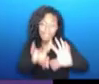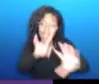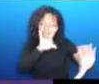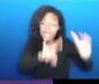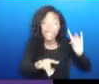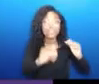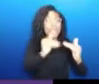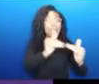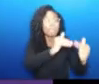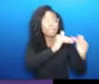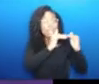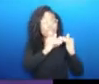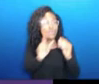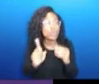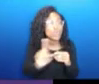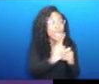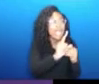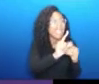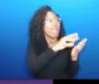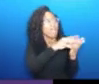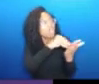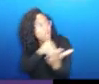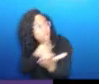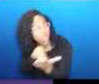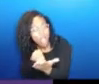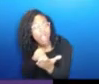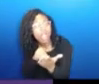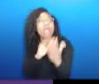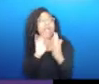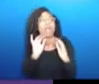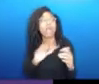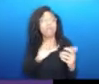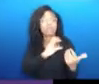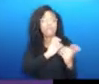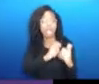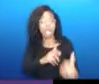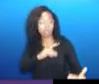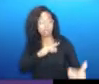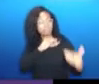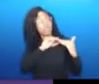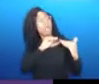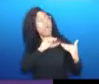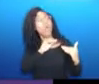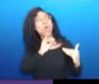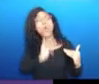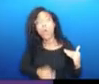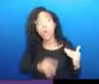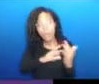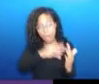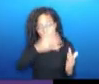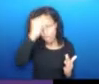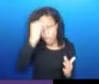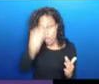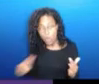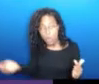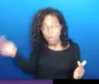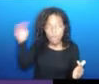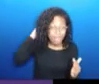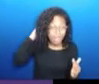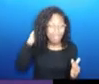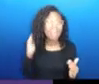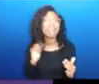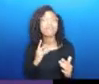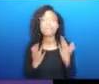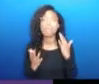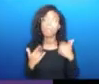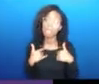your peers, you learn from your competition, and you'll get to hone in on maybe some of the things that you should be